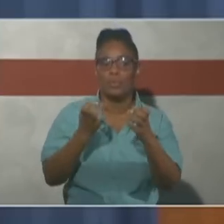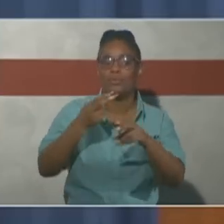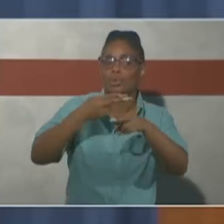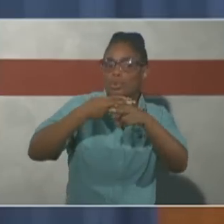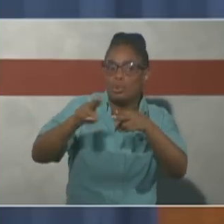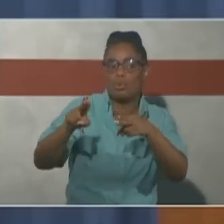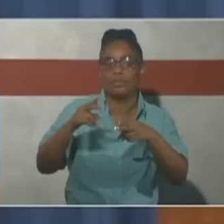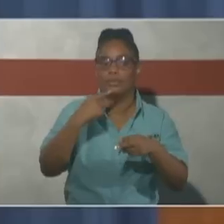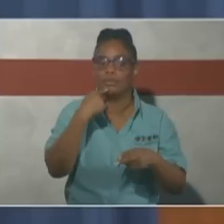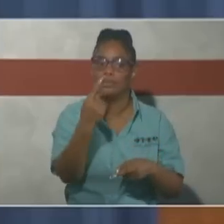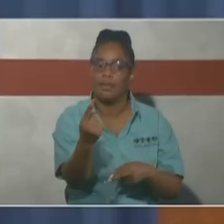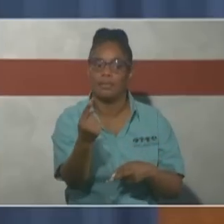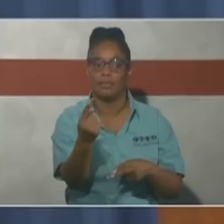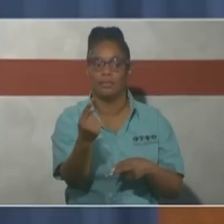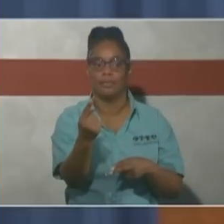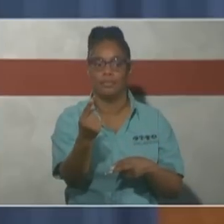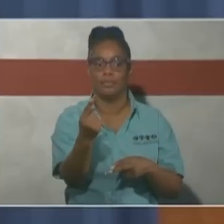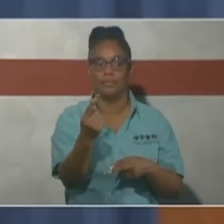with comorbidities.